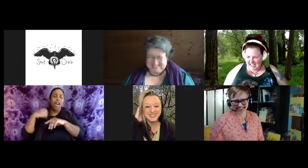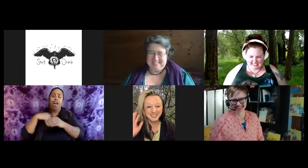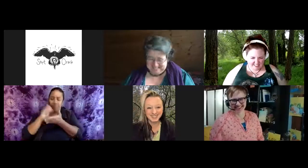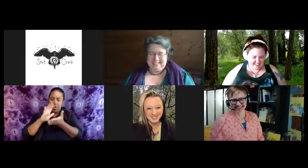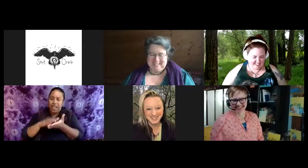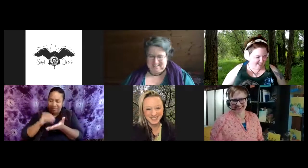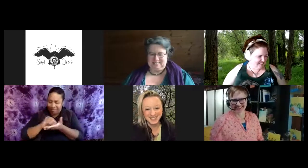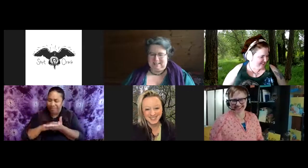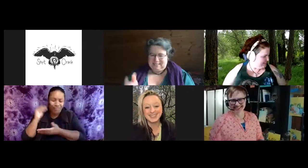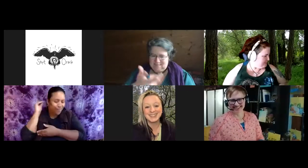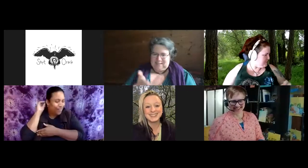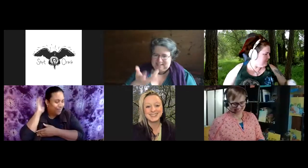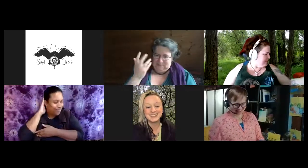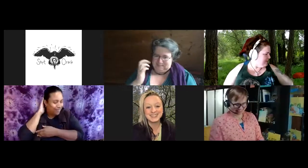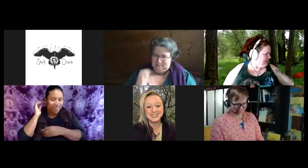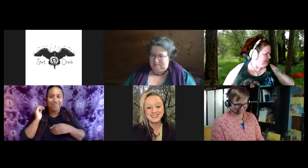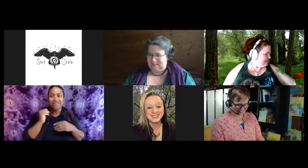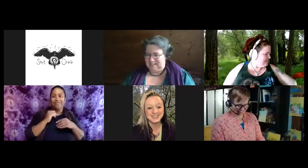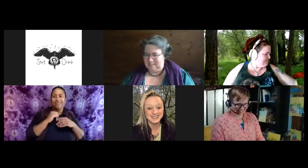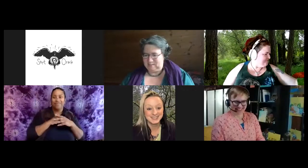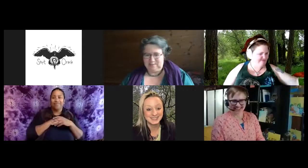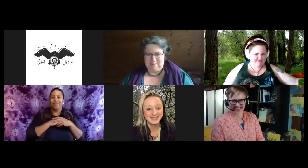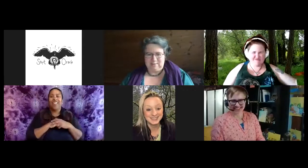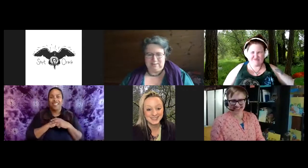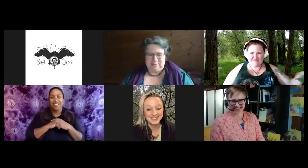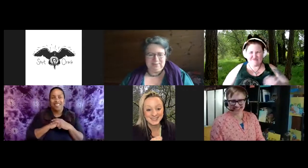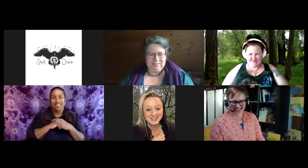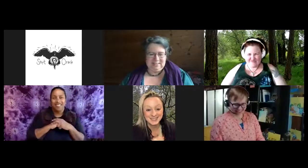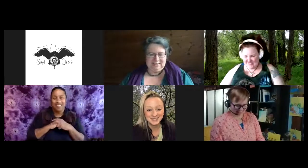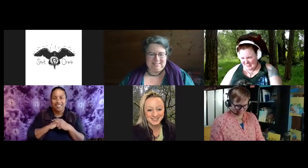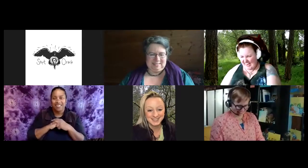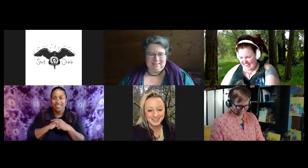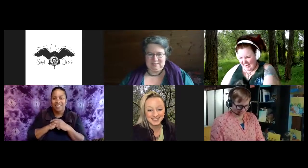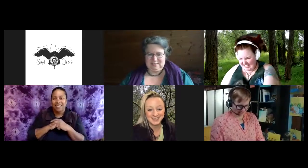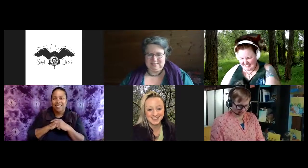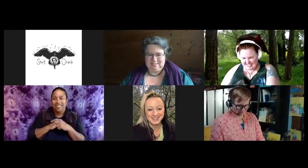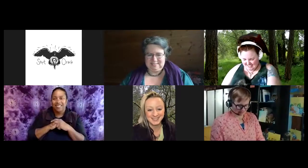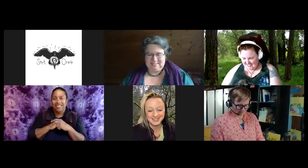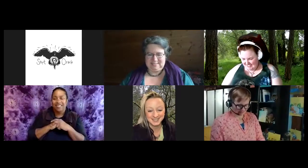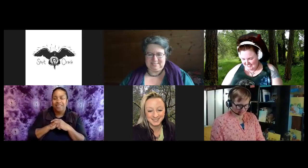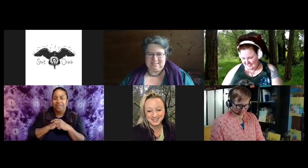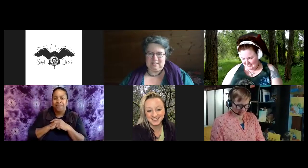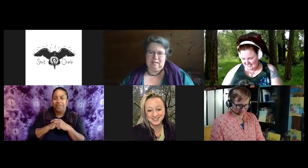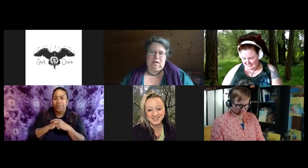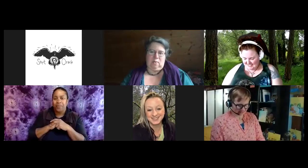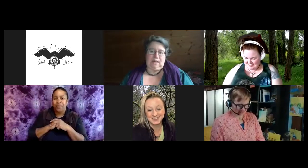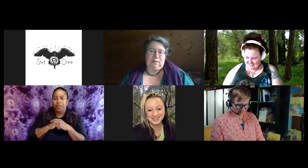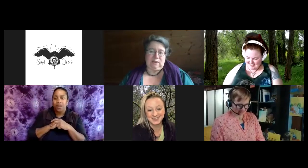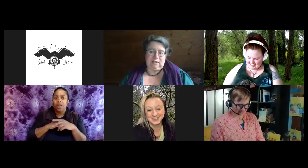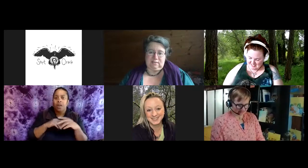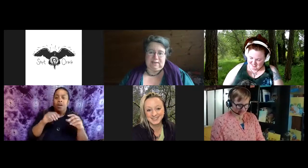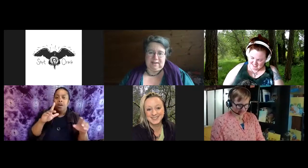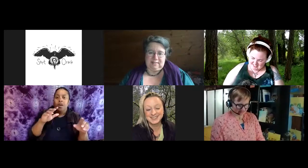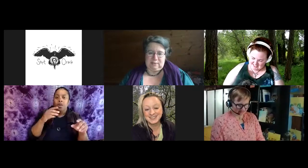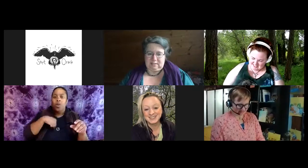good. Yeah, that's right. Someone like you would come up with, right? These words would come through you. This is great. Well, yeah, I would